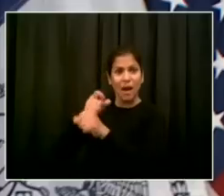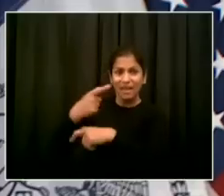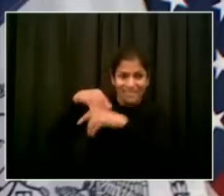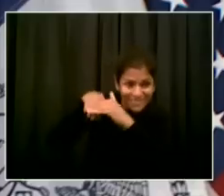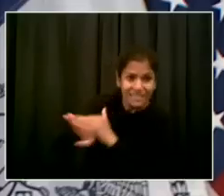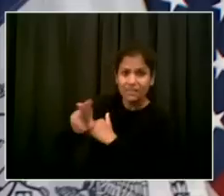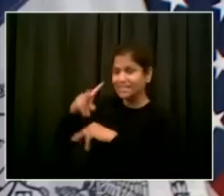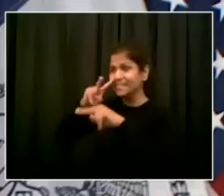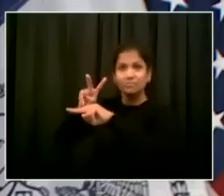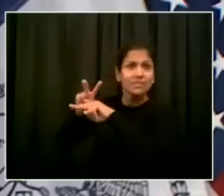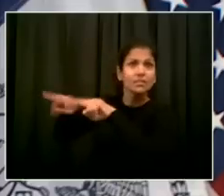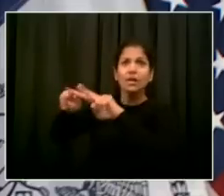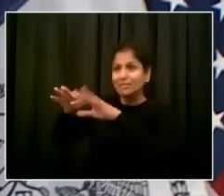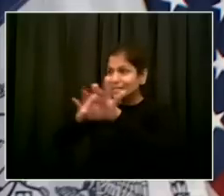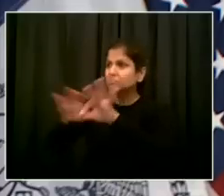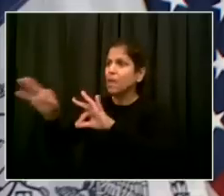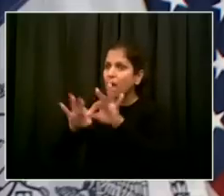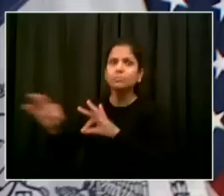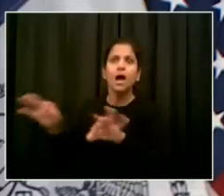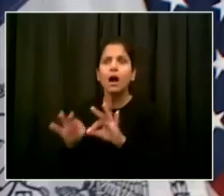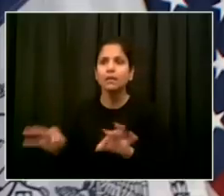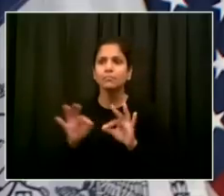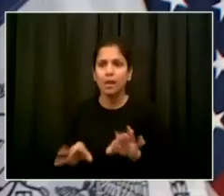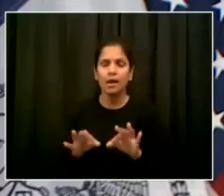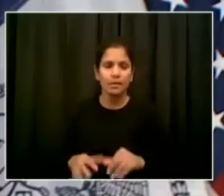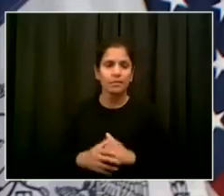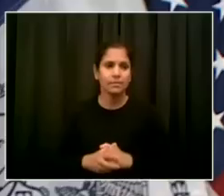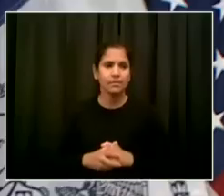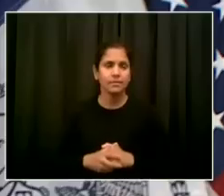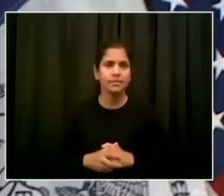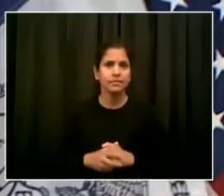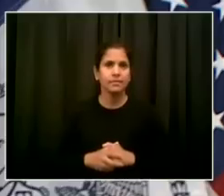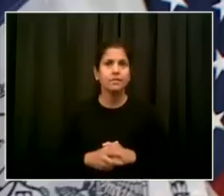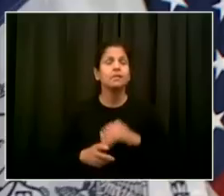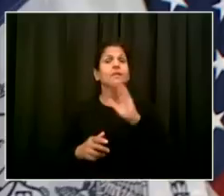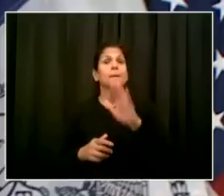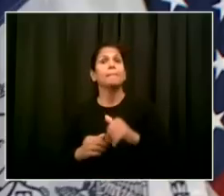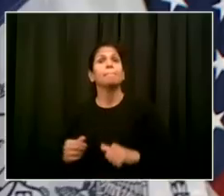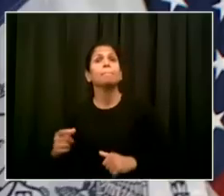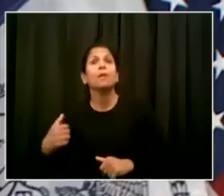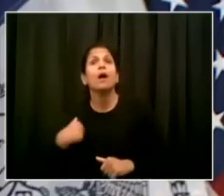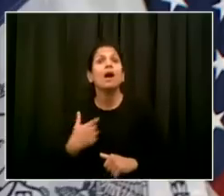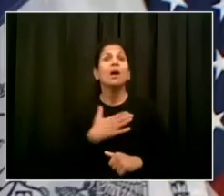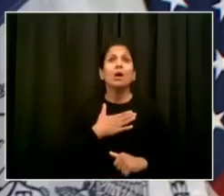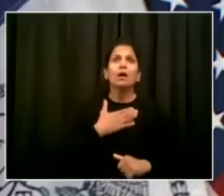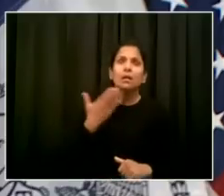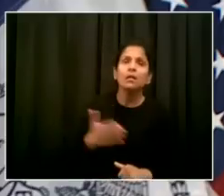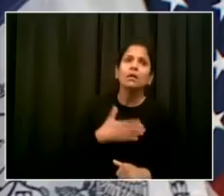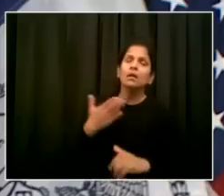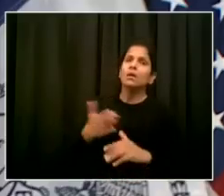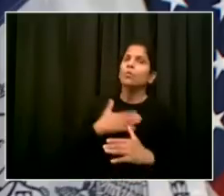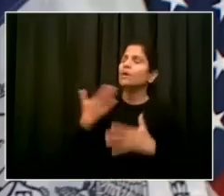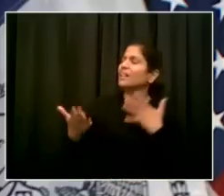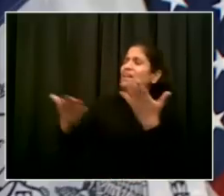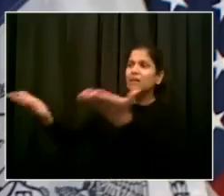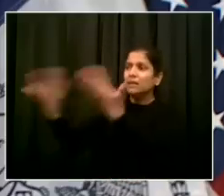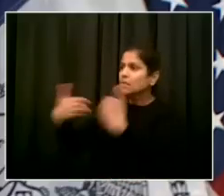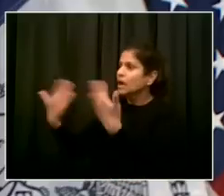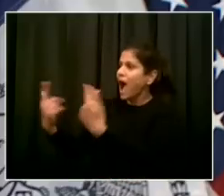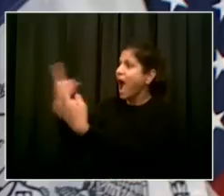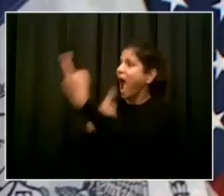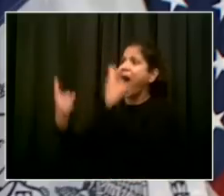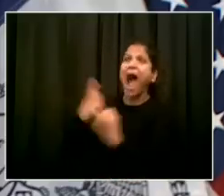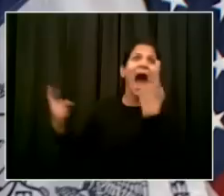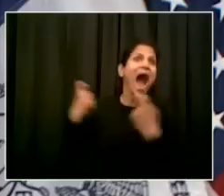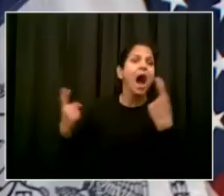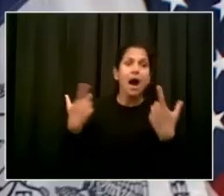And the best answers come, of course, from the healthcare professionals, both the city healthcare leadership, but also we've engaged a lot of community healthcare